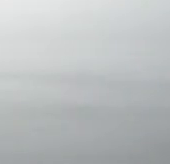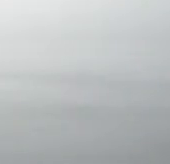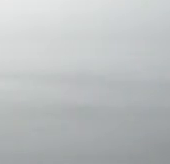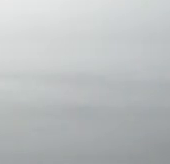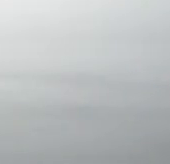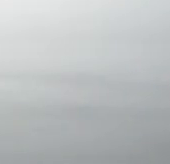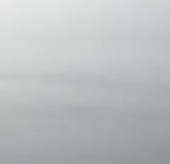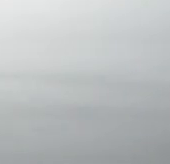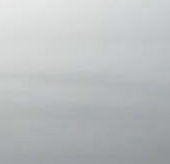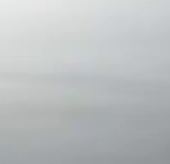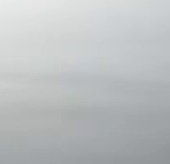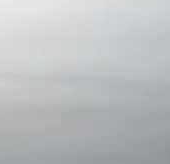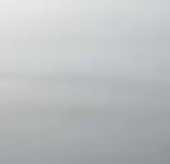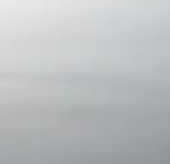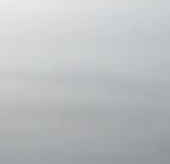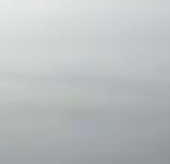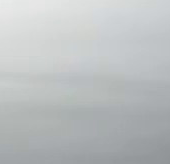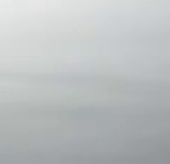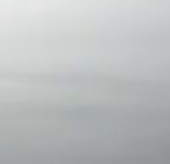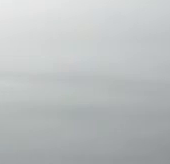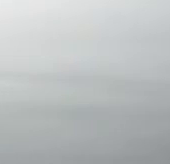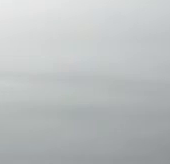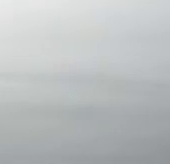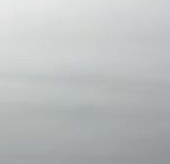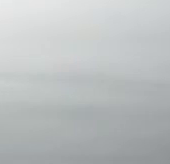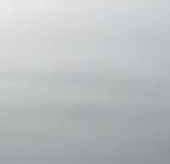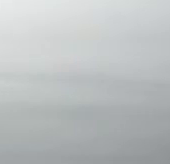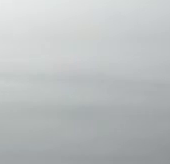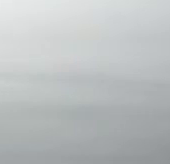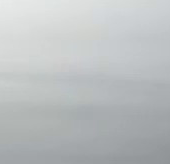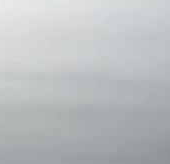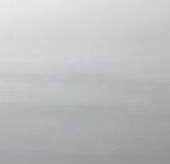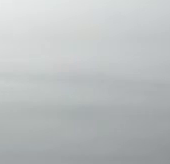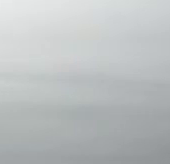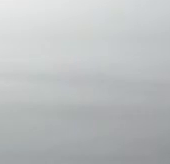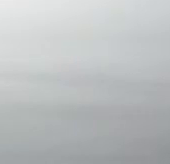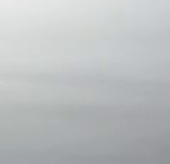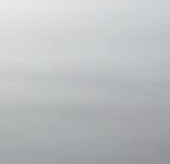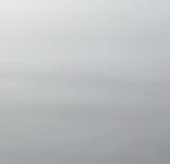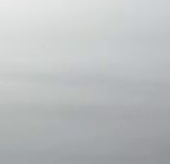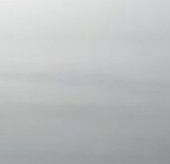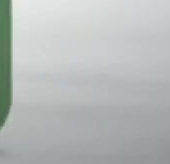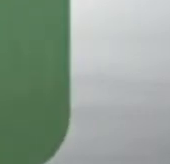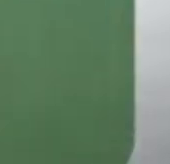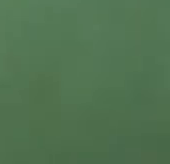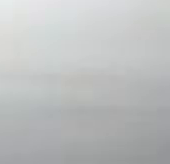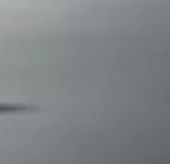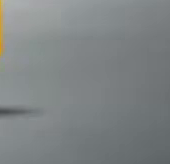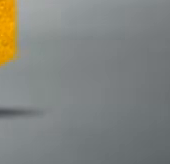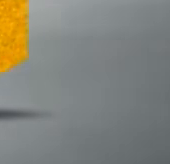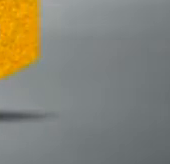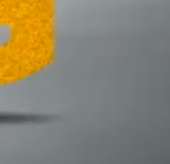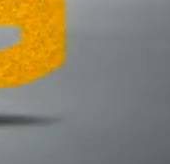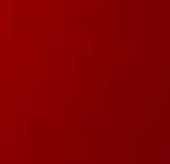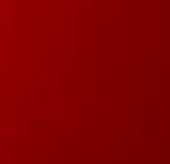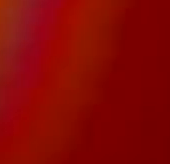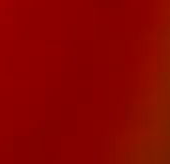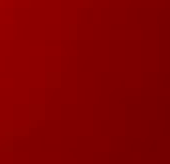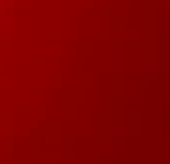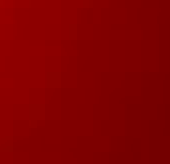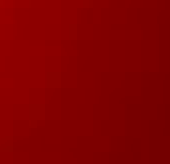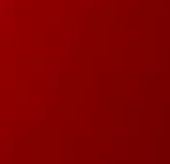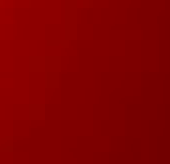to succeed that keeps us going, the deception that keeps us digging, and the laughter pill that keeps us living.